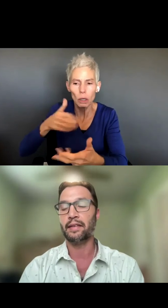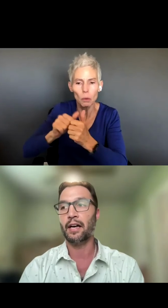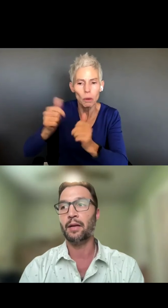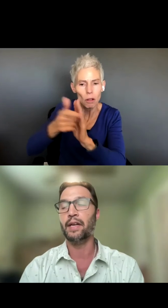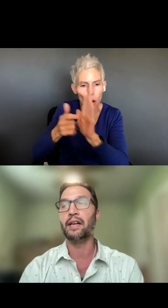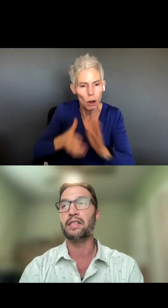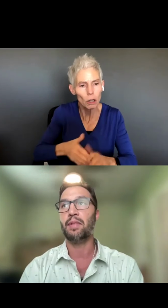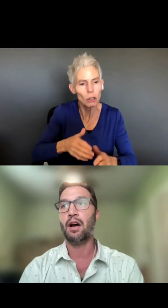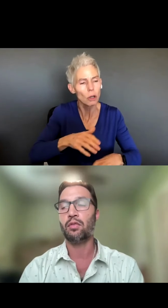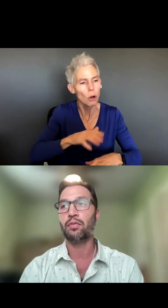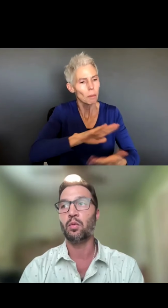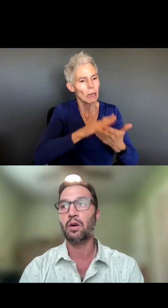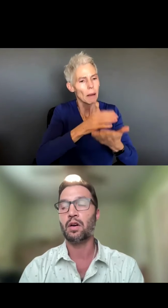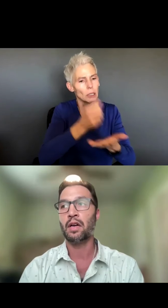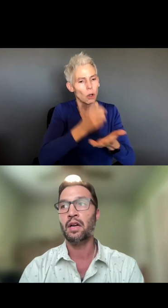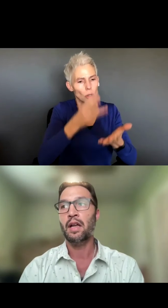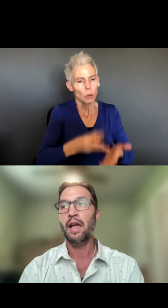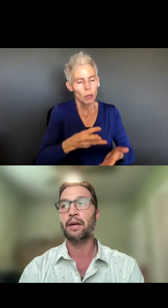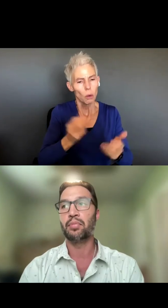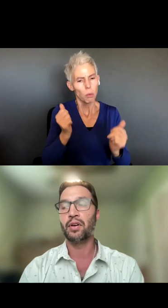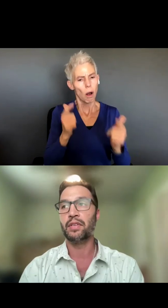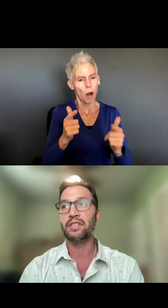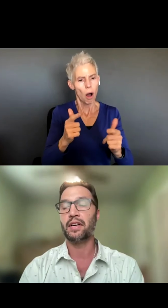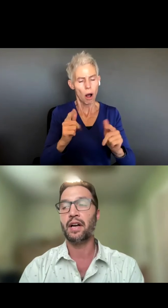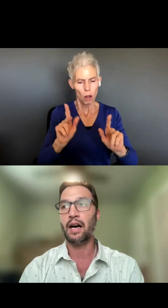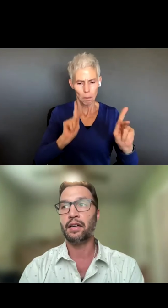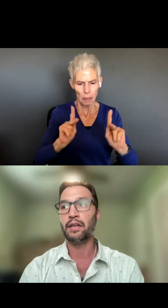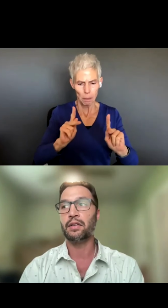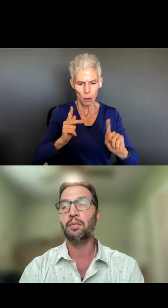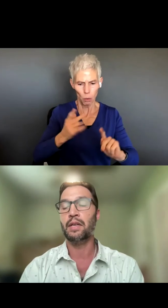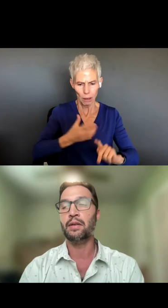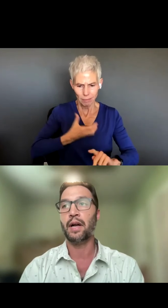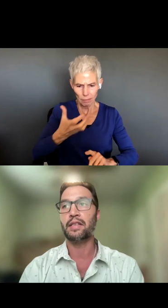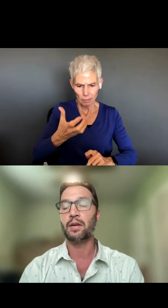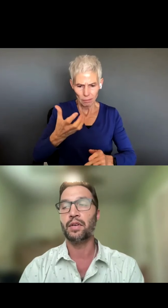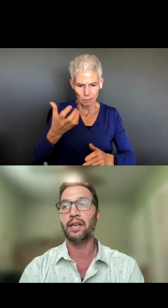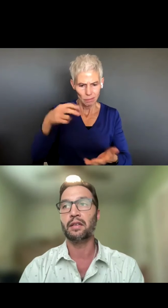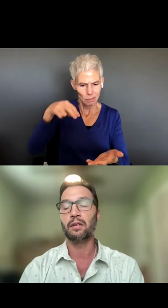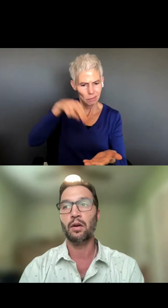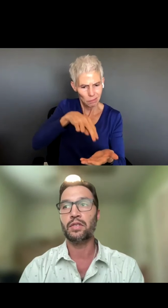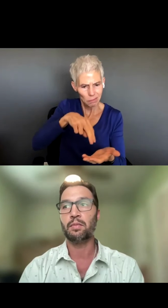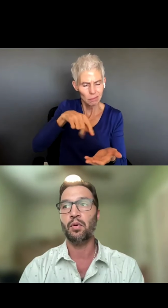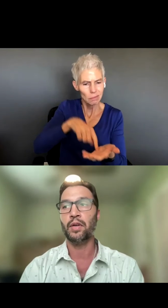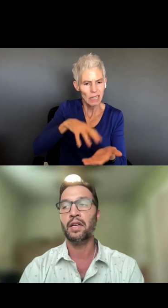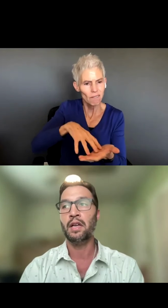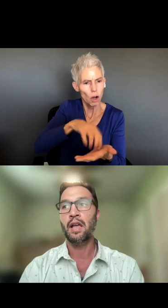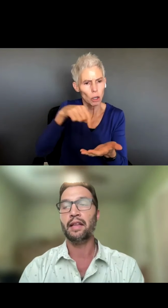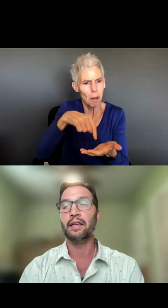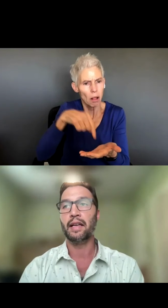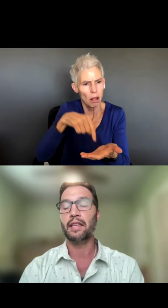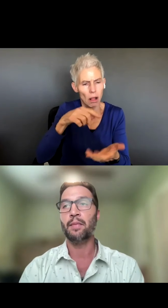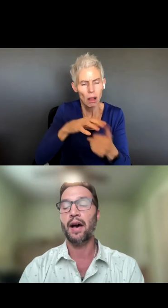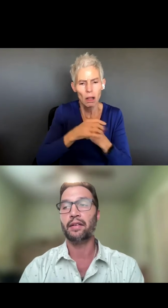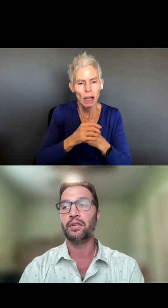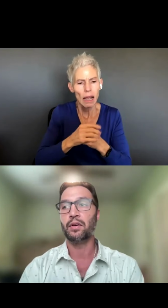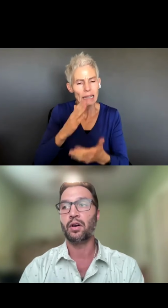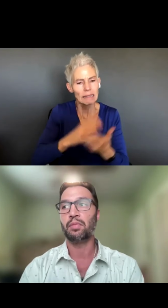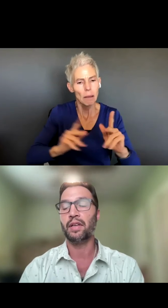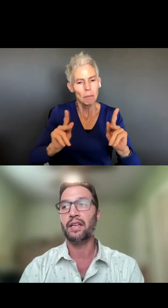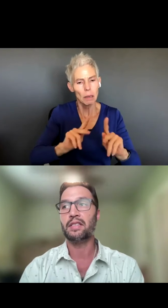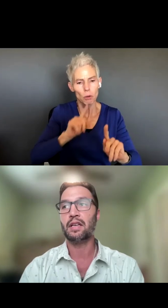at that time. And it is powerful work and a privilege and an honor to be at somebody at their lowest point and to get them out